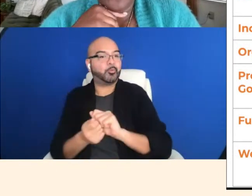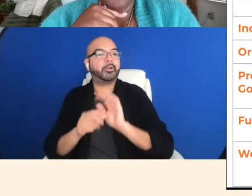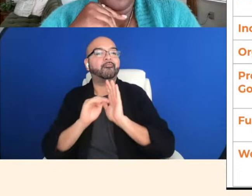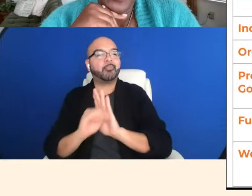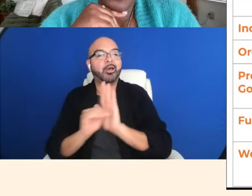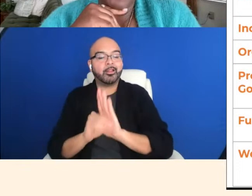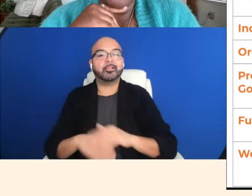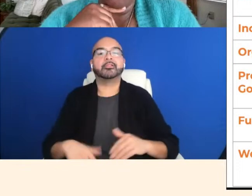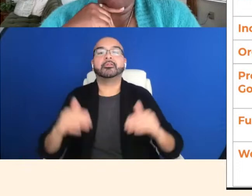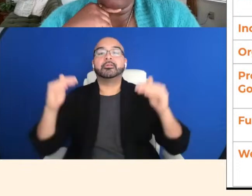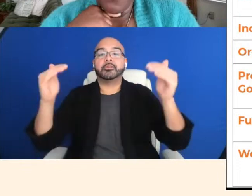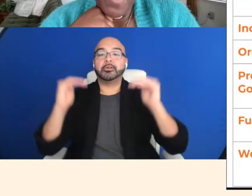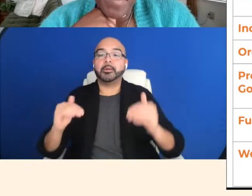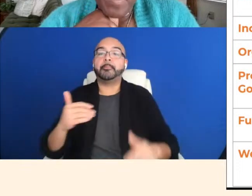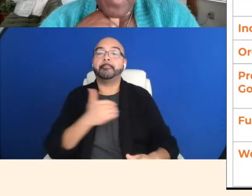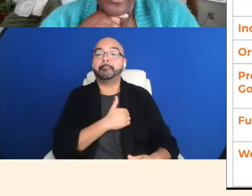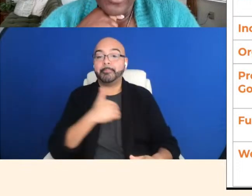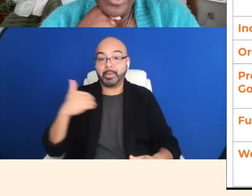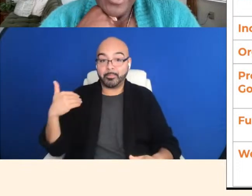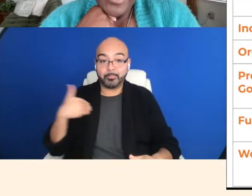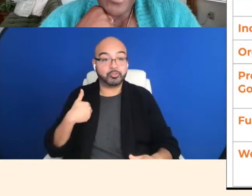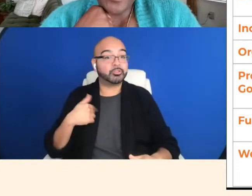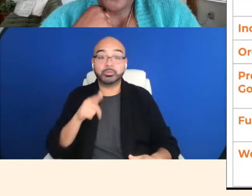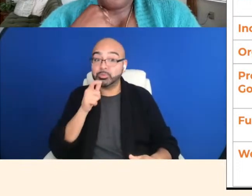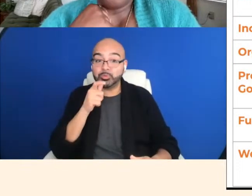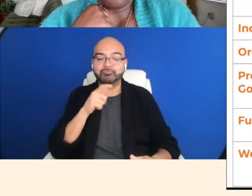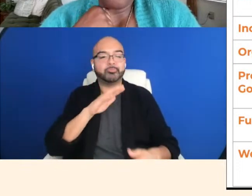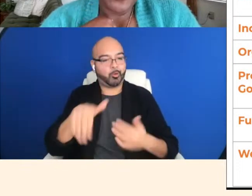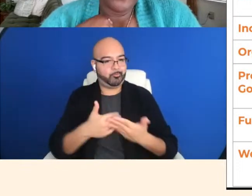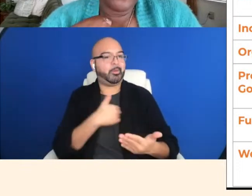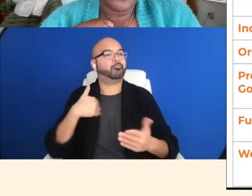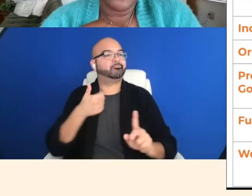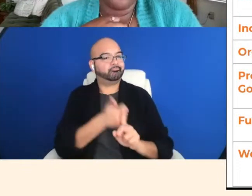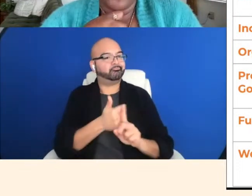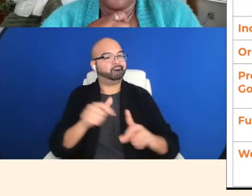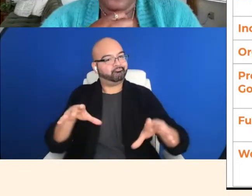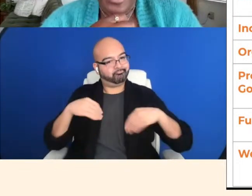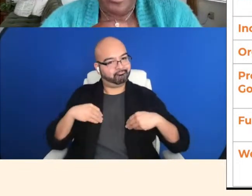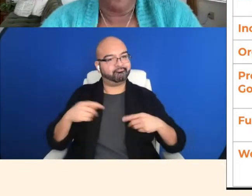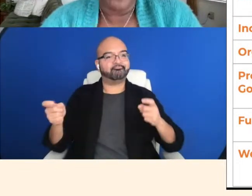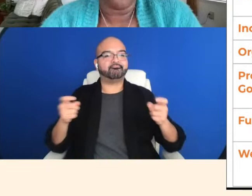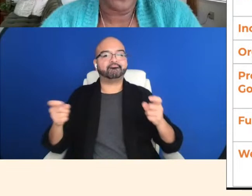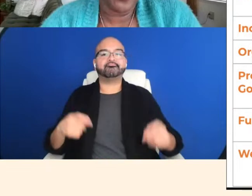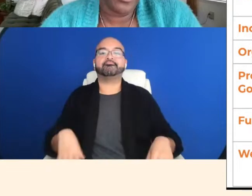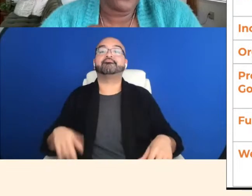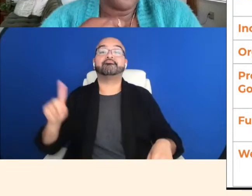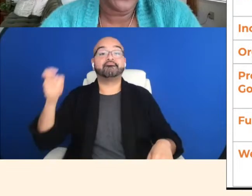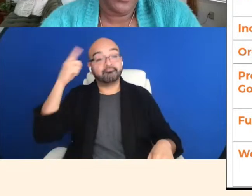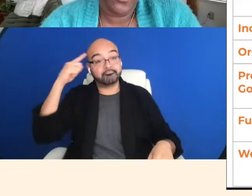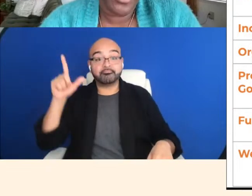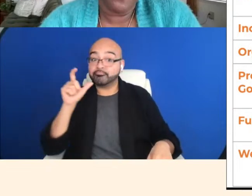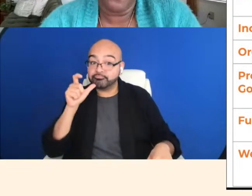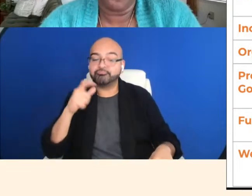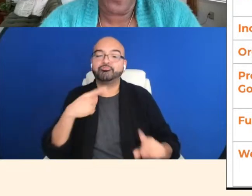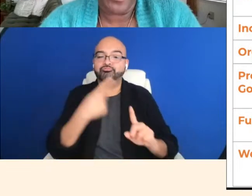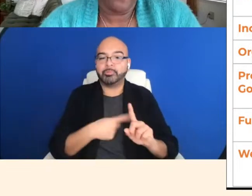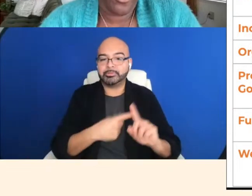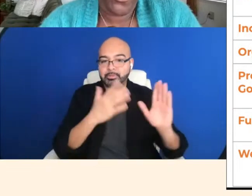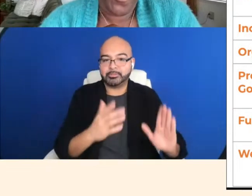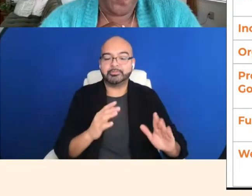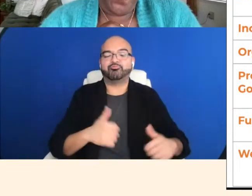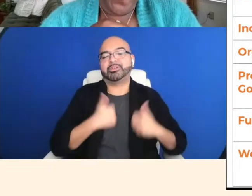Membership is undertaken by all of the members, and governance is undertaken by the residents of each